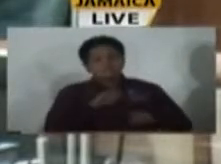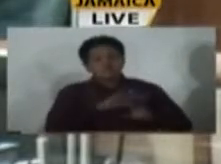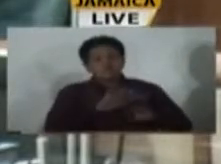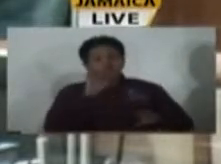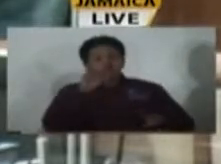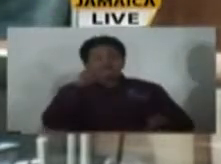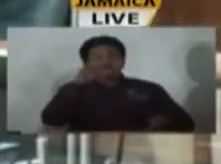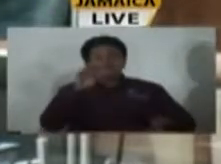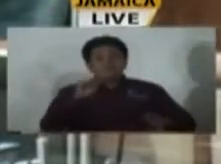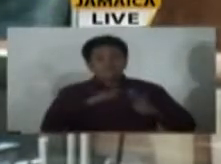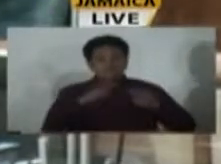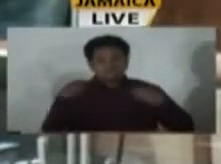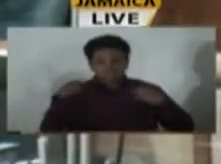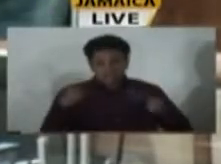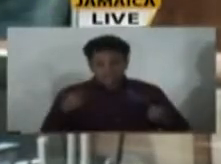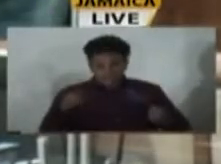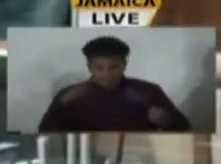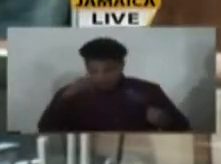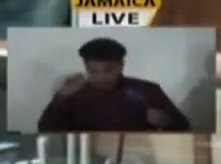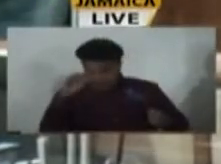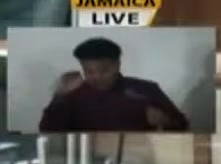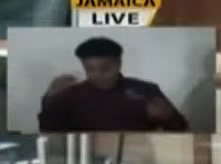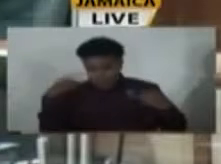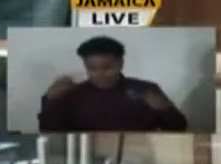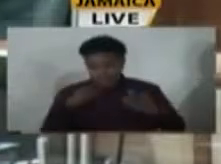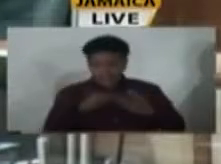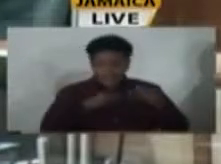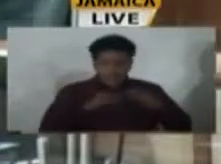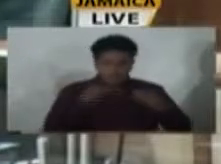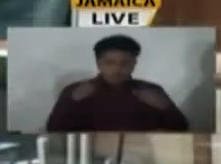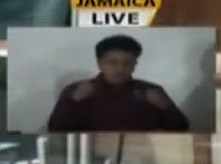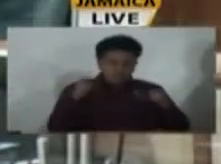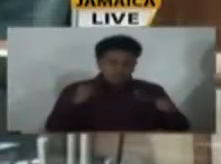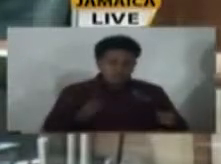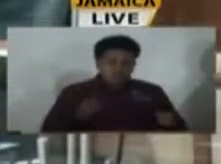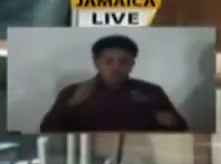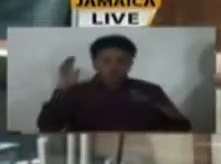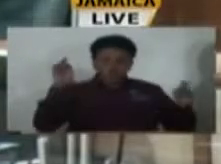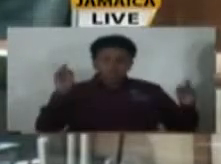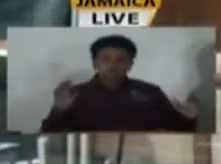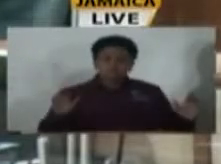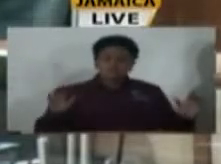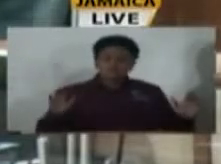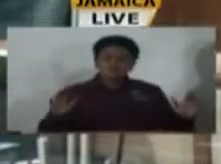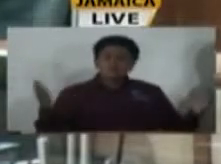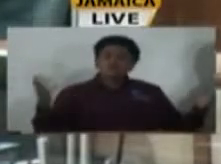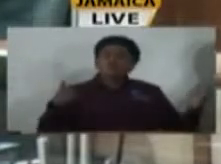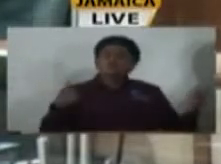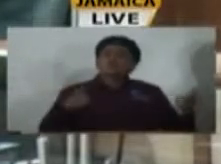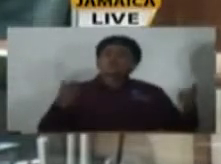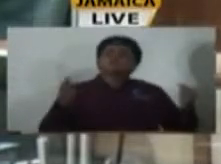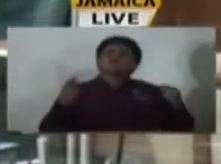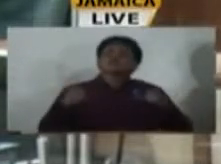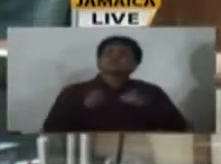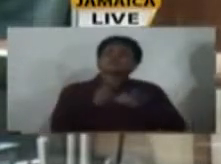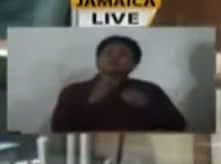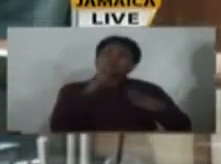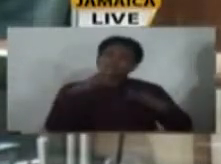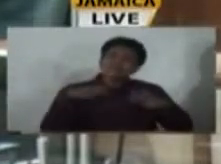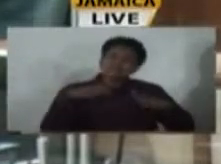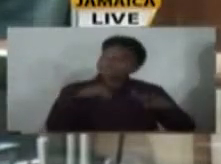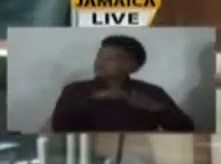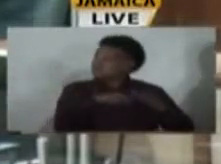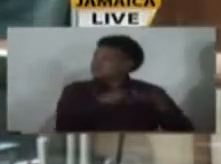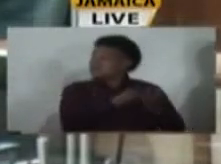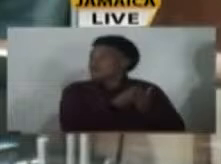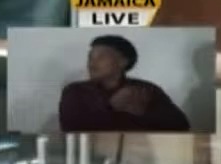of the health and economic recovery. So, Madam Speaker, what we're doing is making the investment in this fiscal